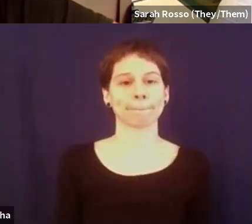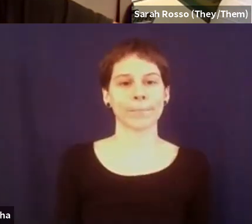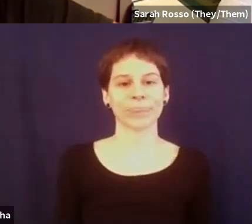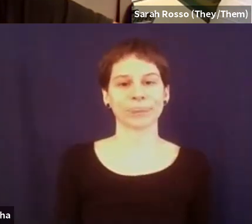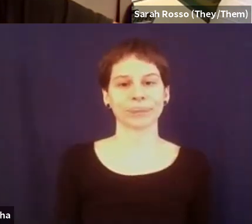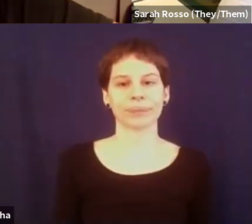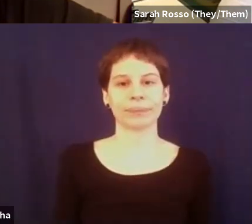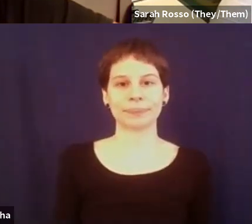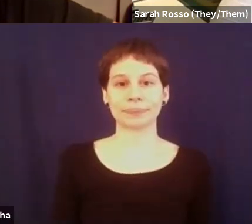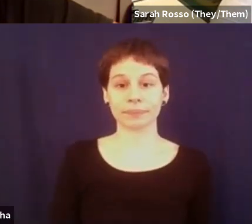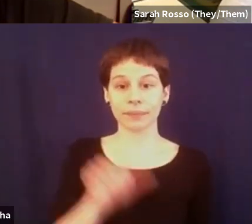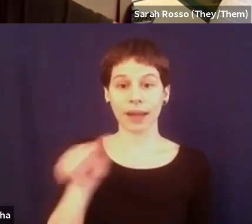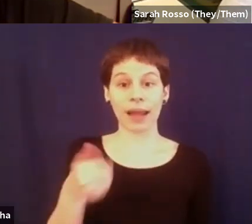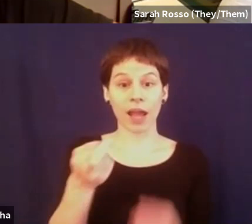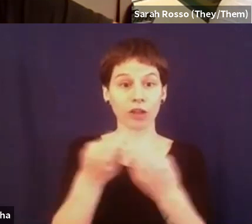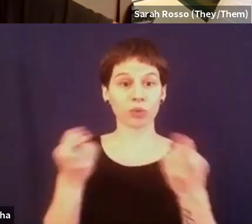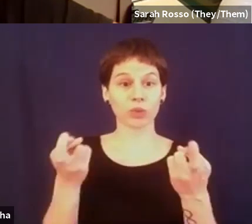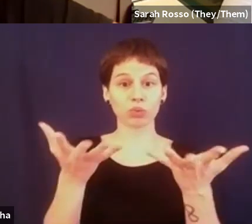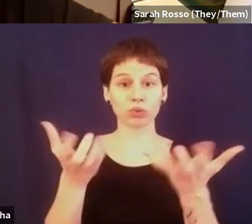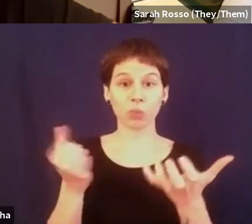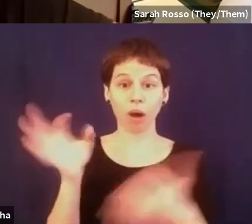Any other resources that anyone wanted to call out?